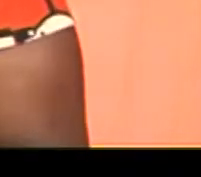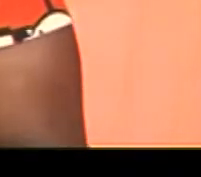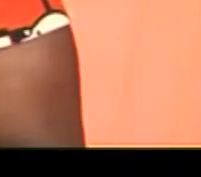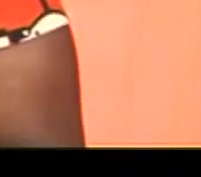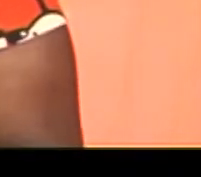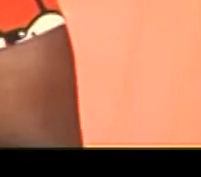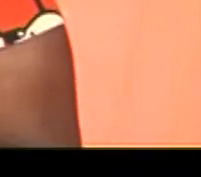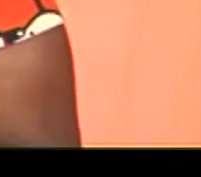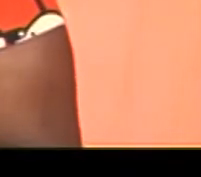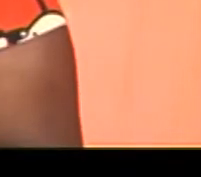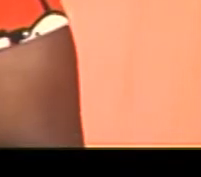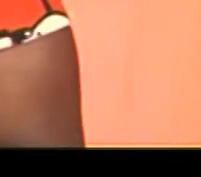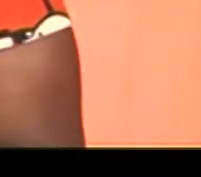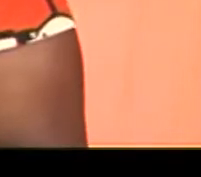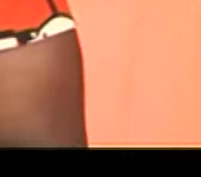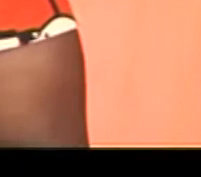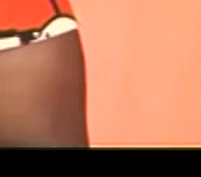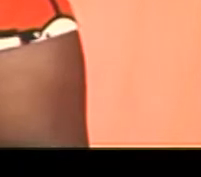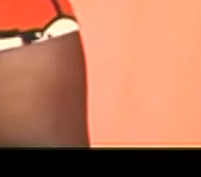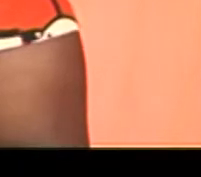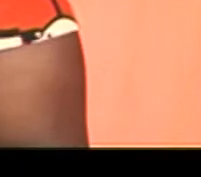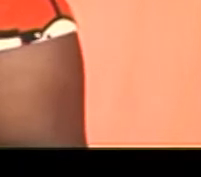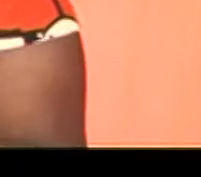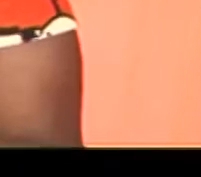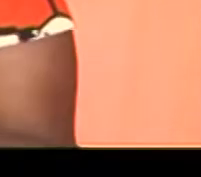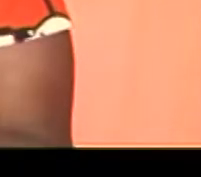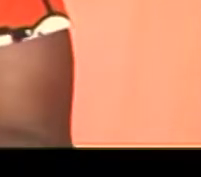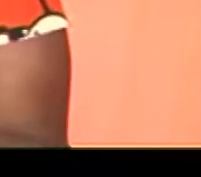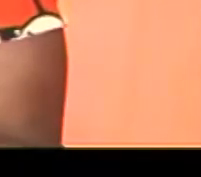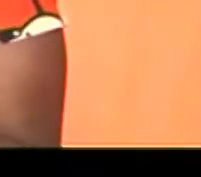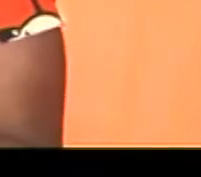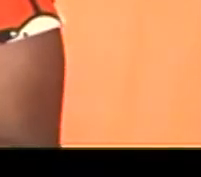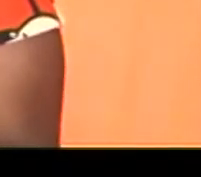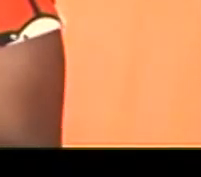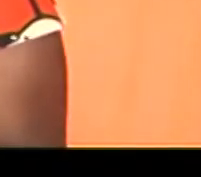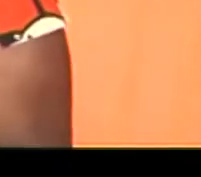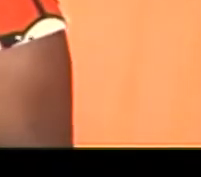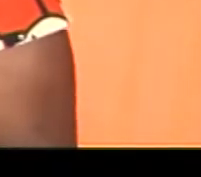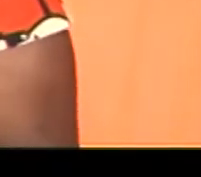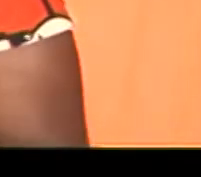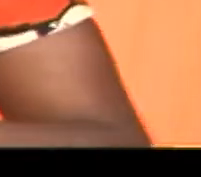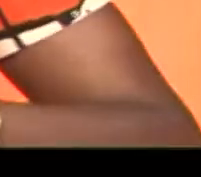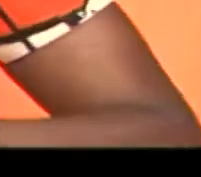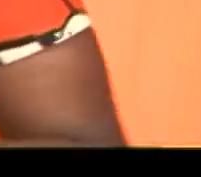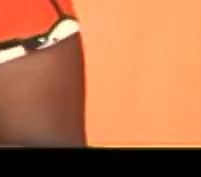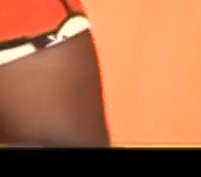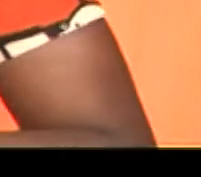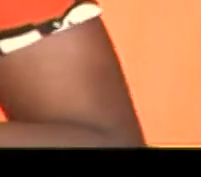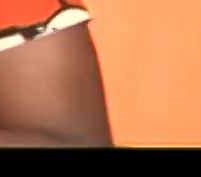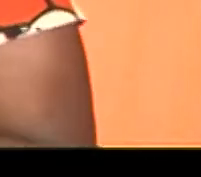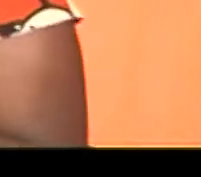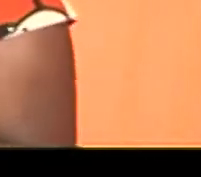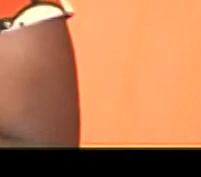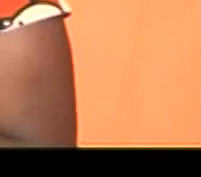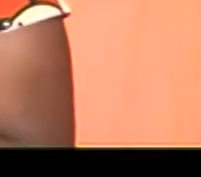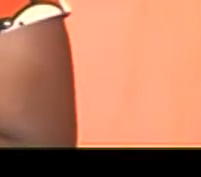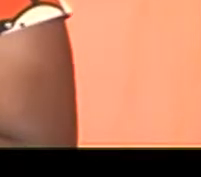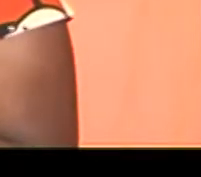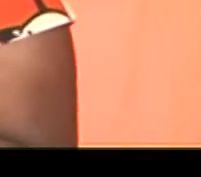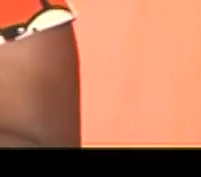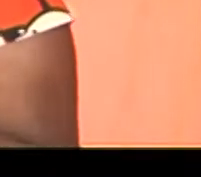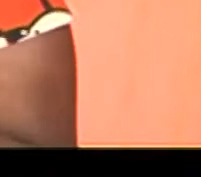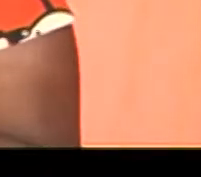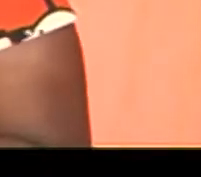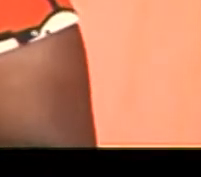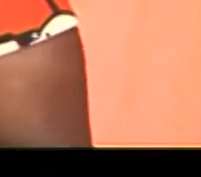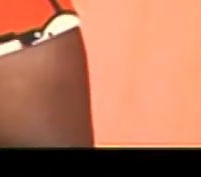be love in the name of Jesus Christ. I want you to know that he is Emmanuel to you. He is your shepherd. He is constantly with